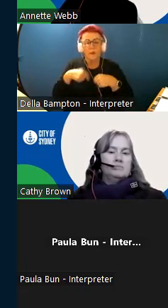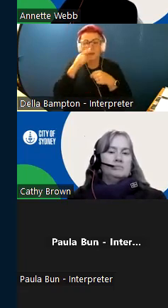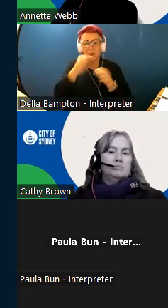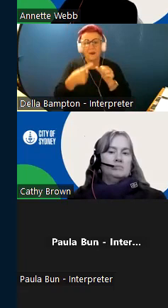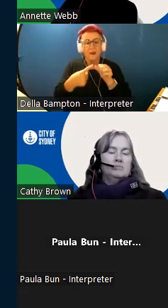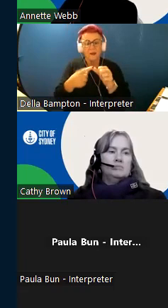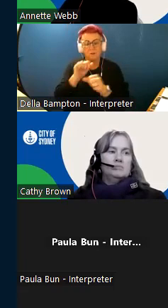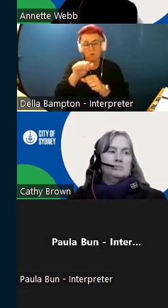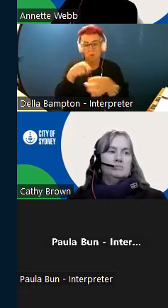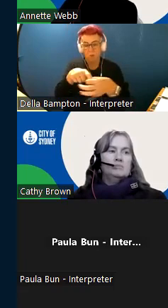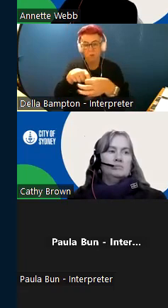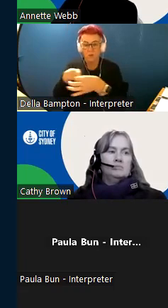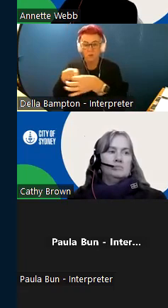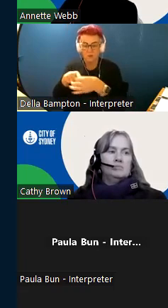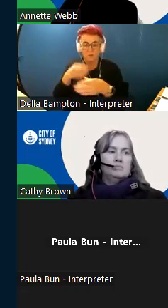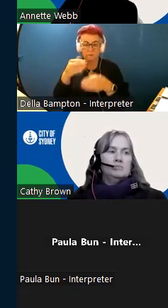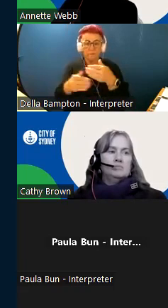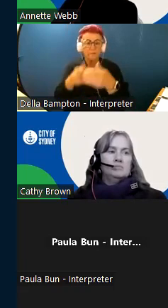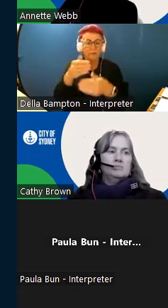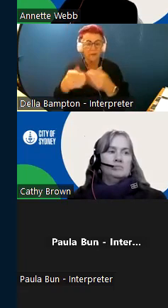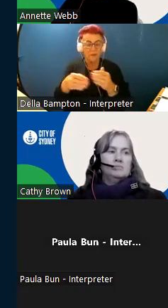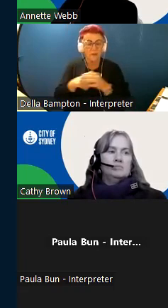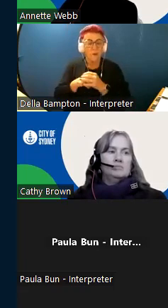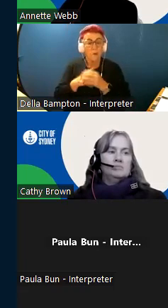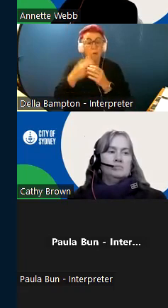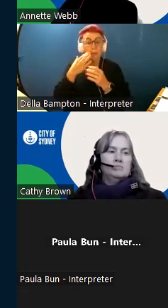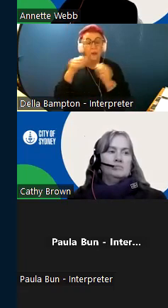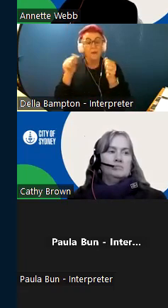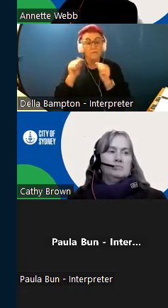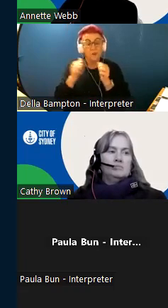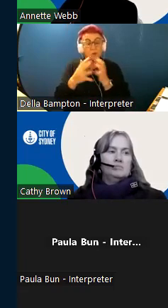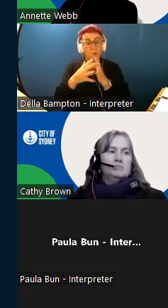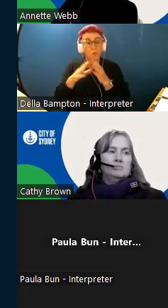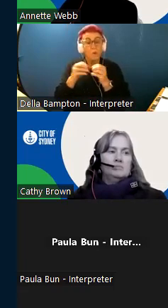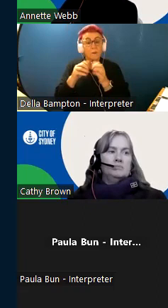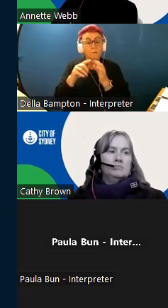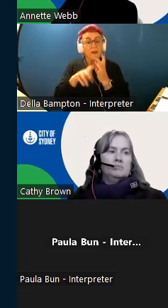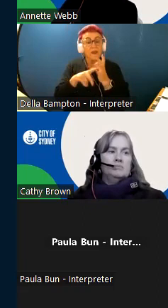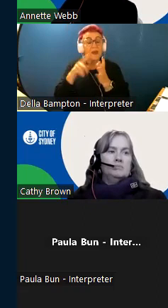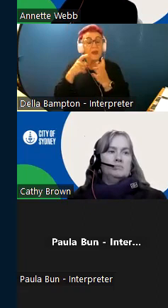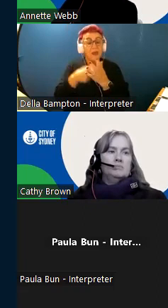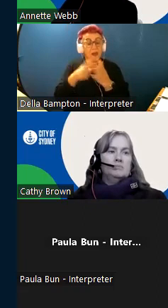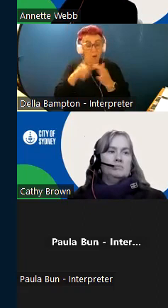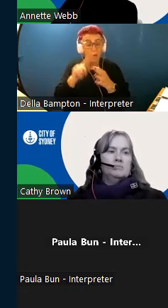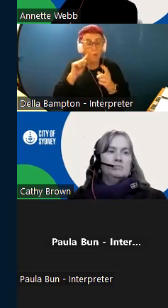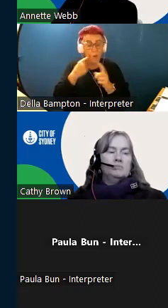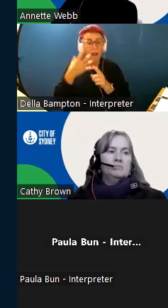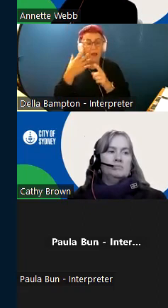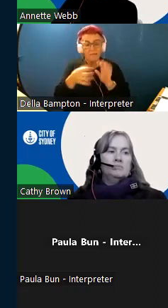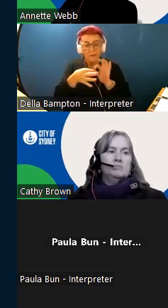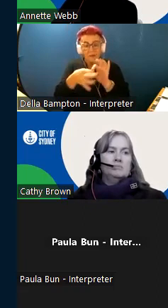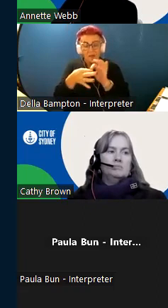questions as we go along. After the webinar, we're going to send you all a follow-up email with the link to the Creative Live